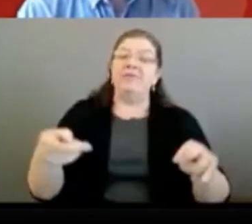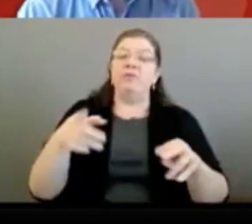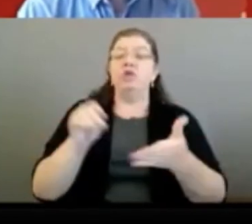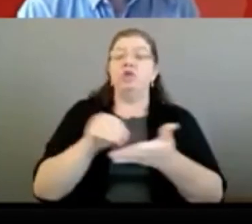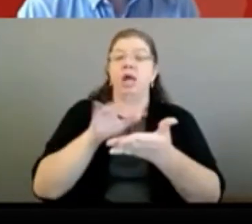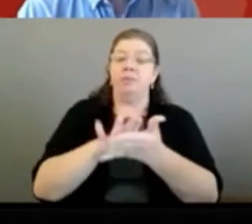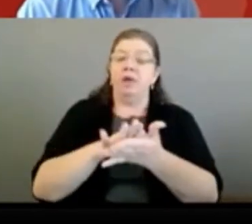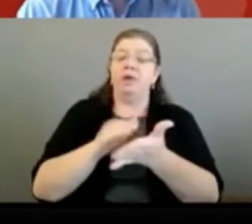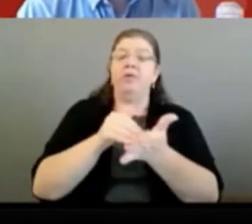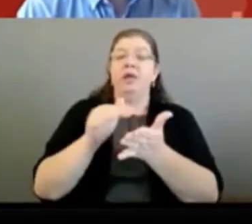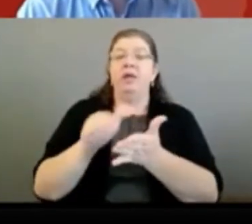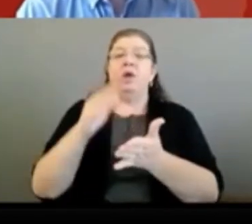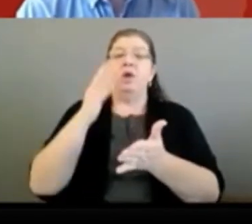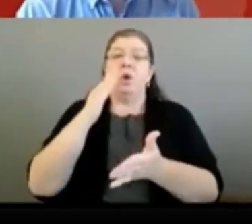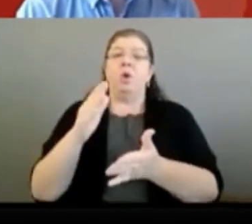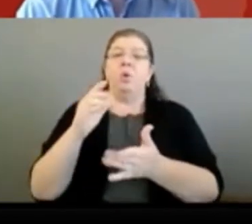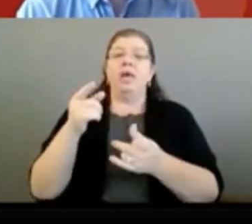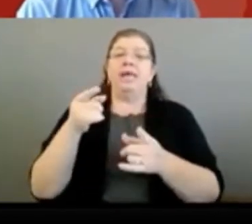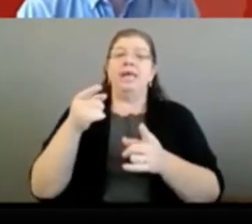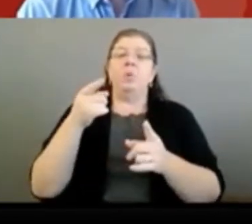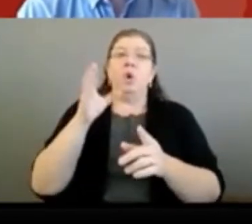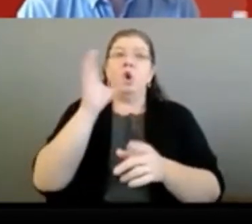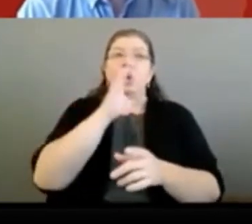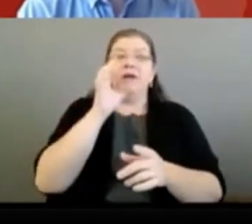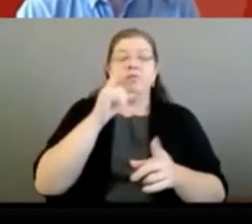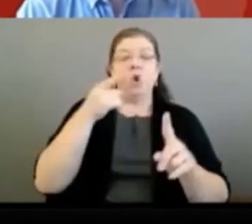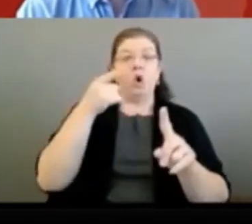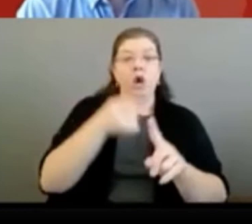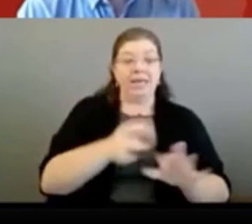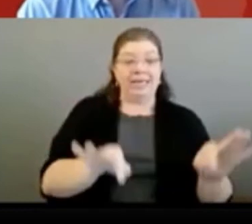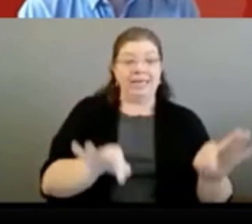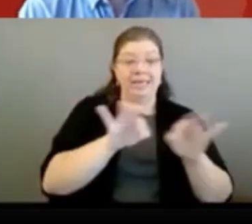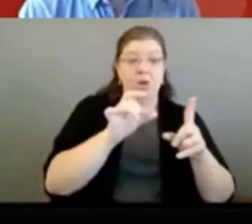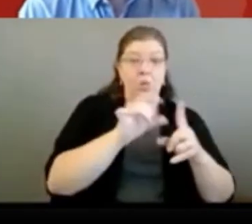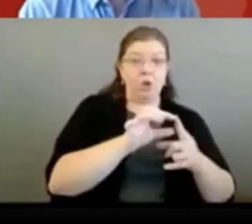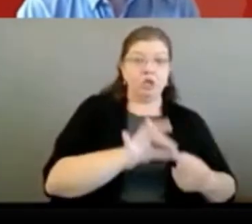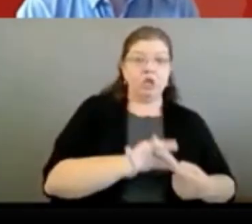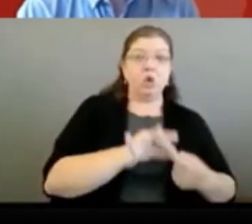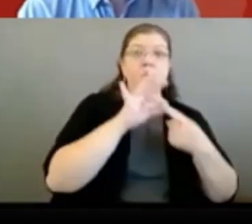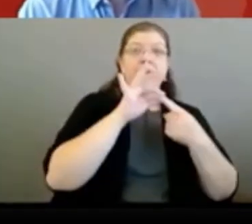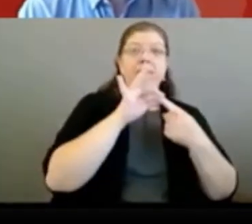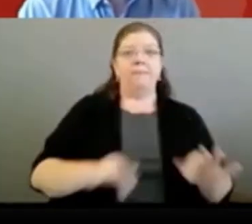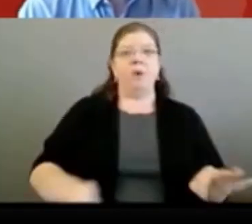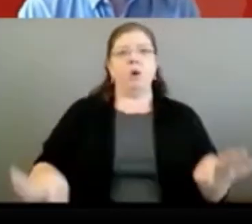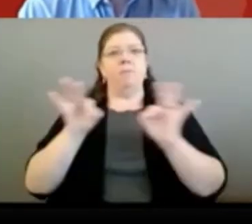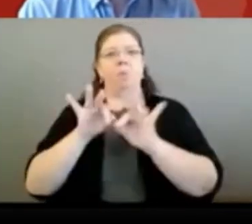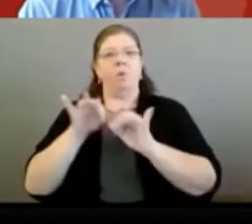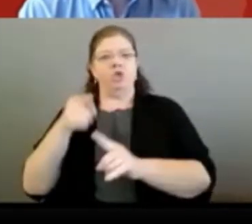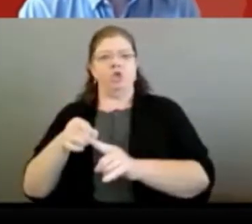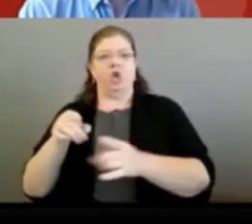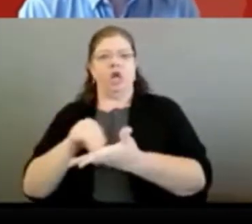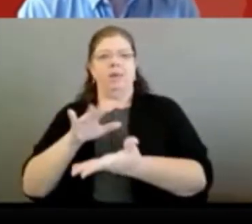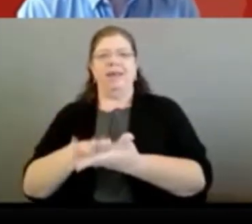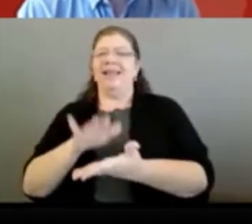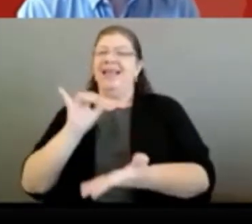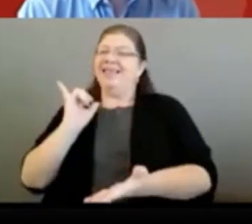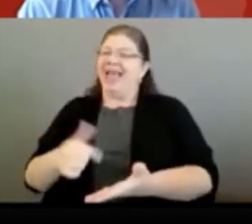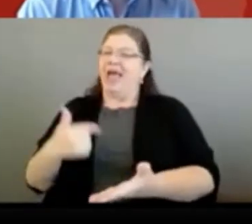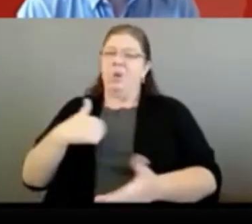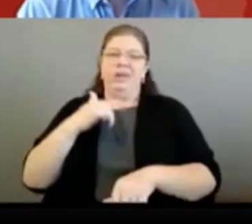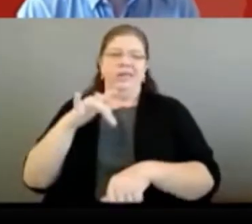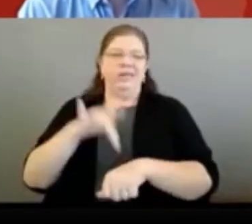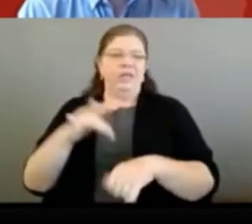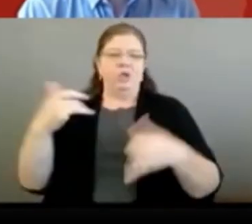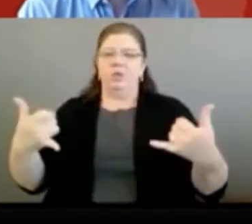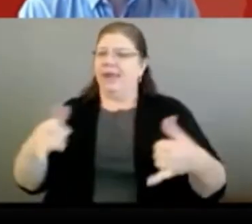at key words that are unique but important to certain documents. We will not do that today, but if you have ever done a